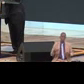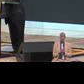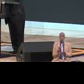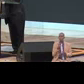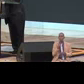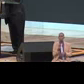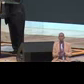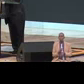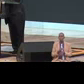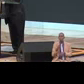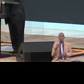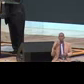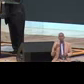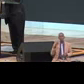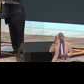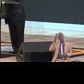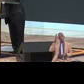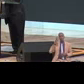that's the work of the devil.